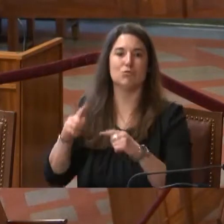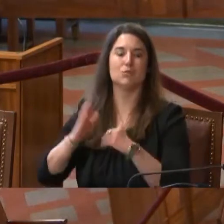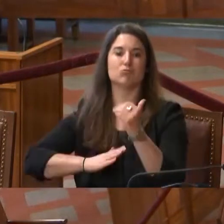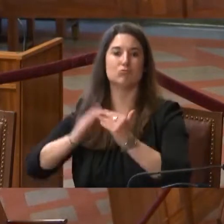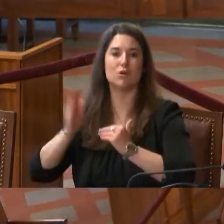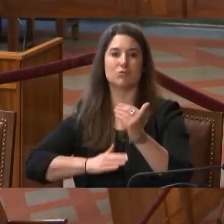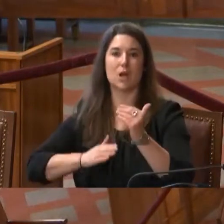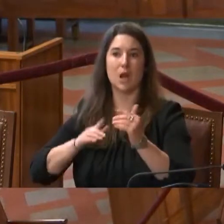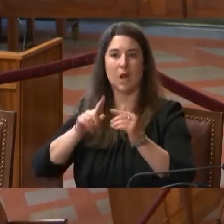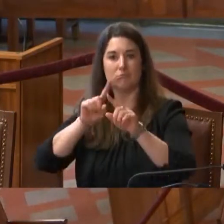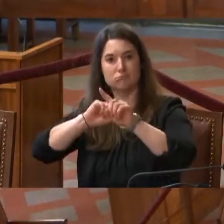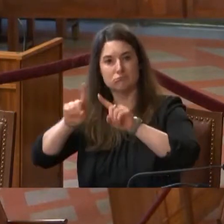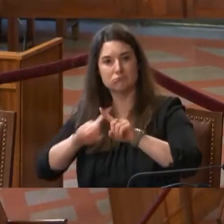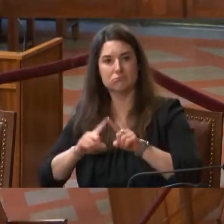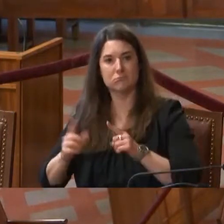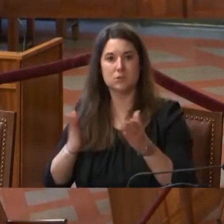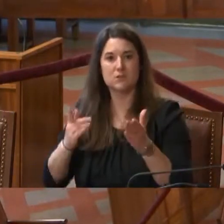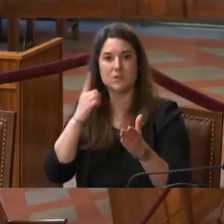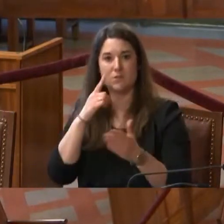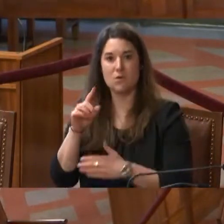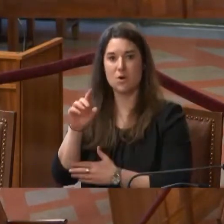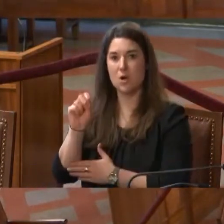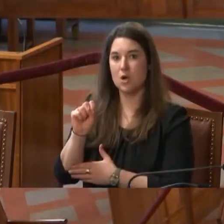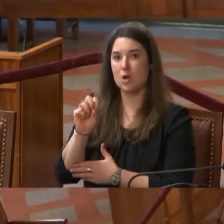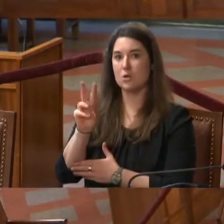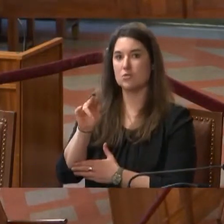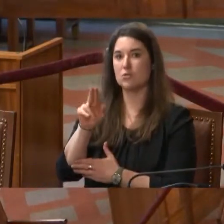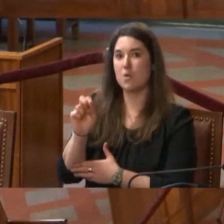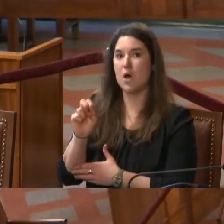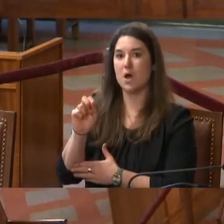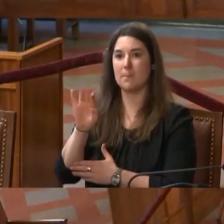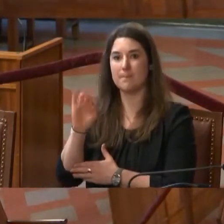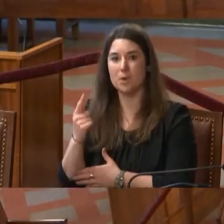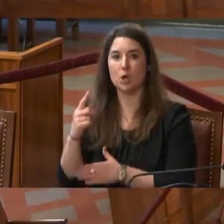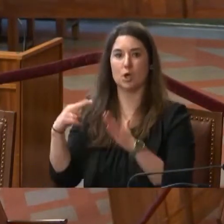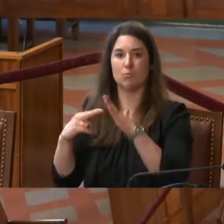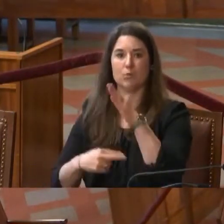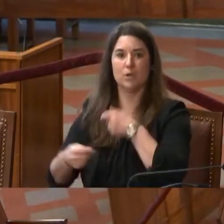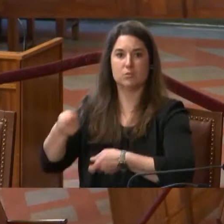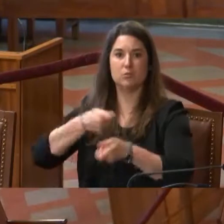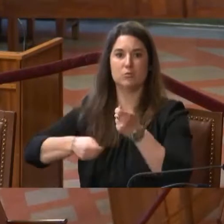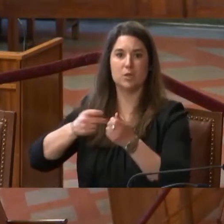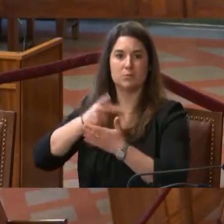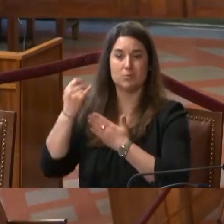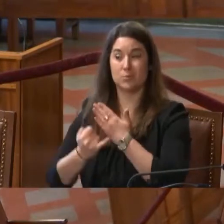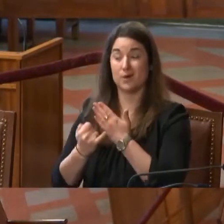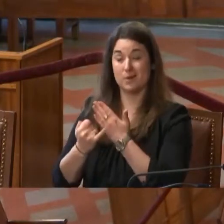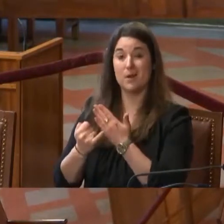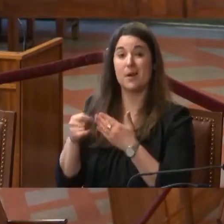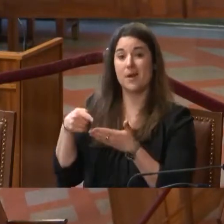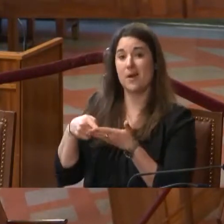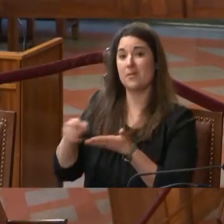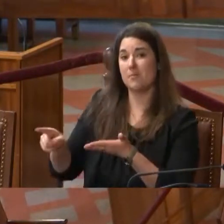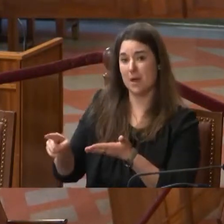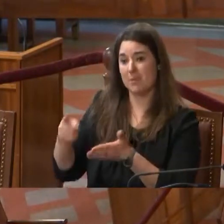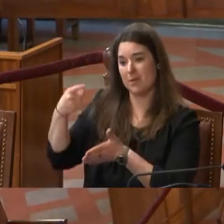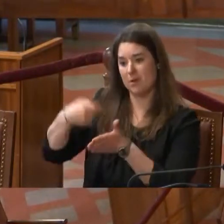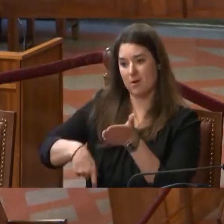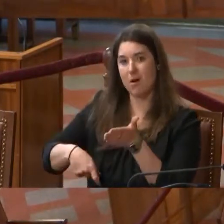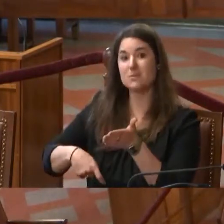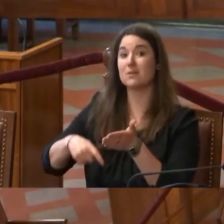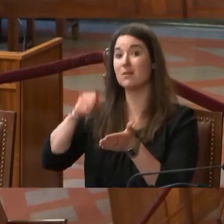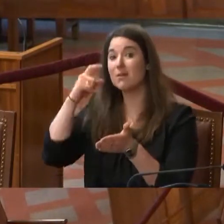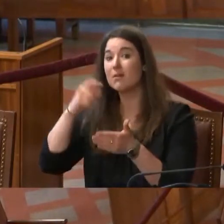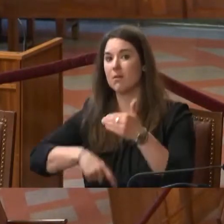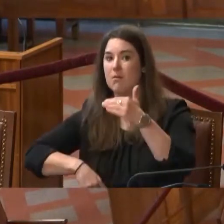and miscellaneous services for the Swinburne Bridge Replacement Project, and providing for the payment of the cost thereof not